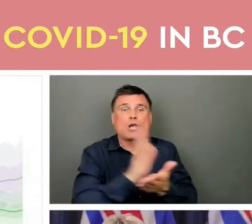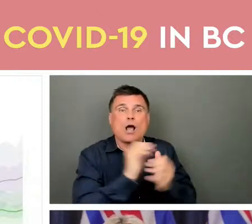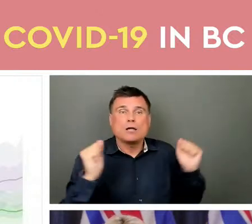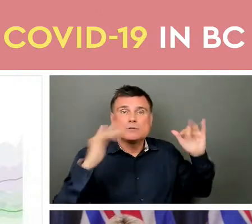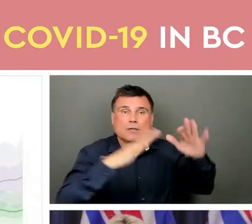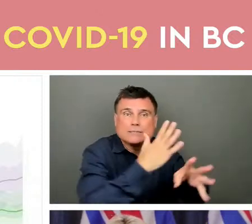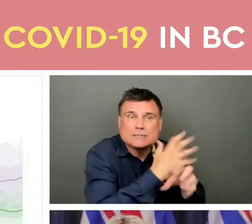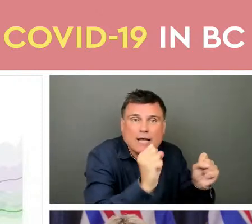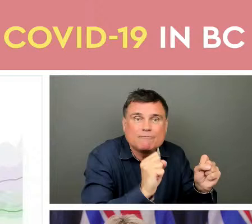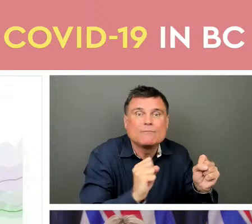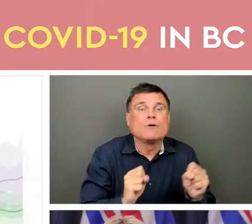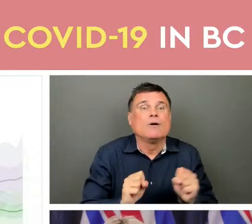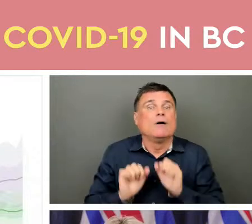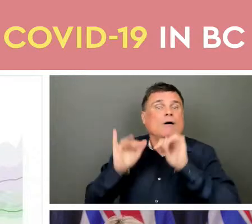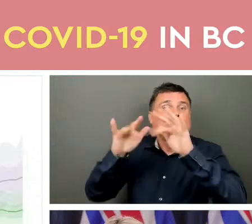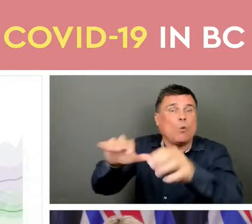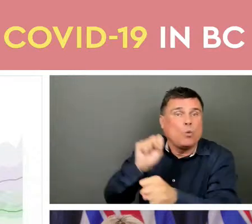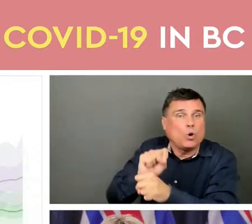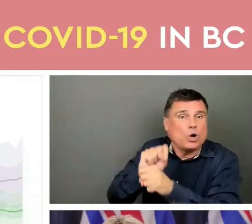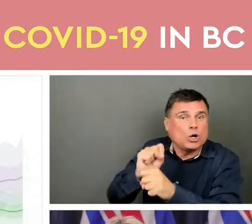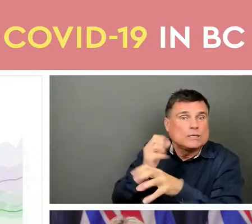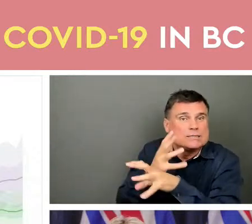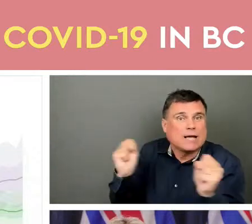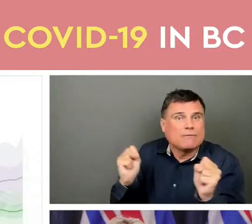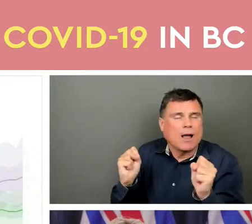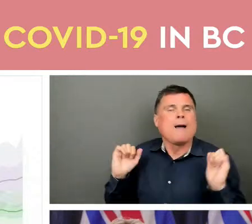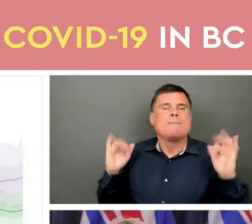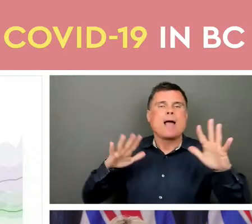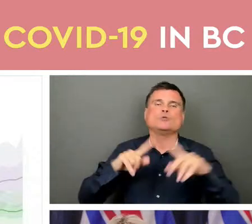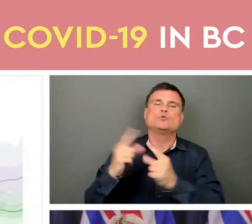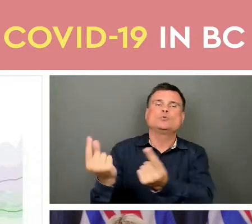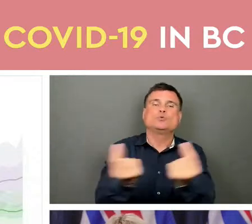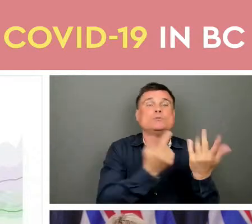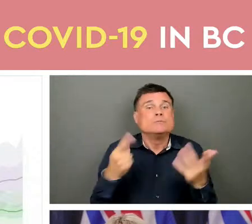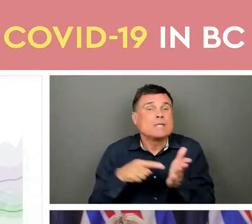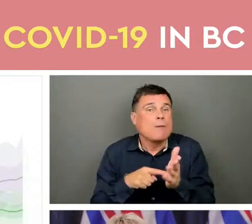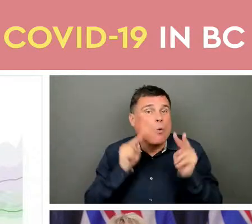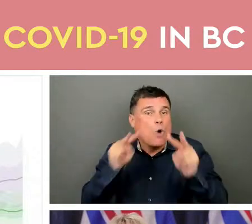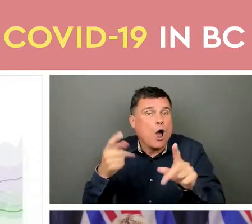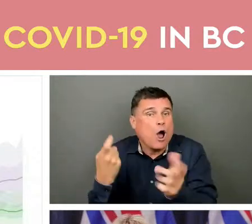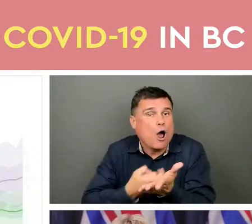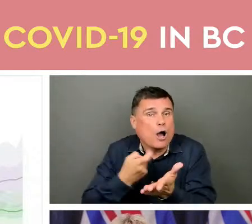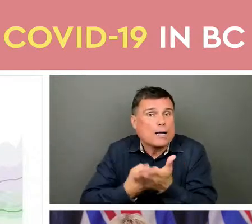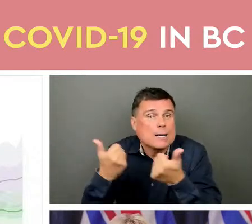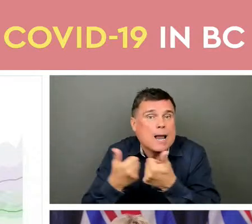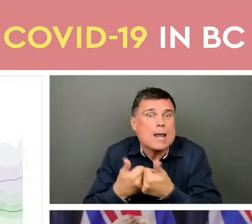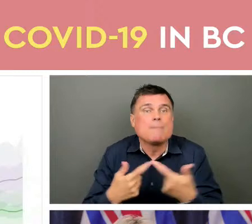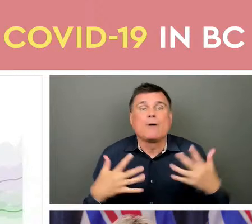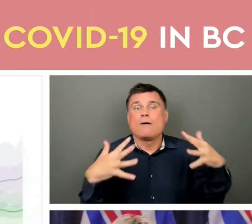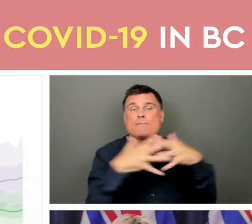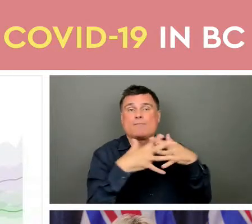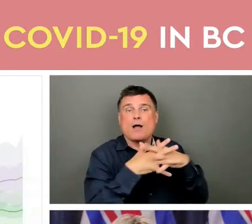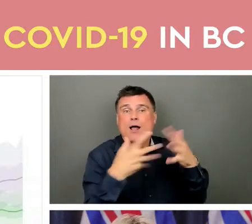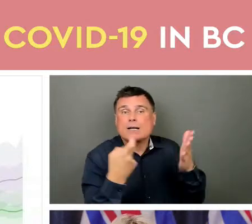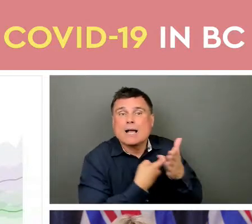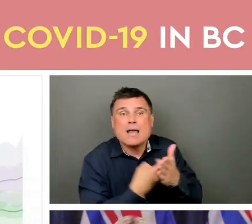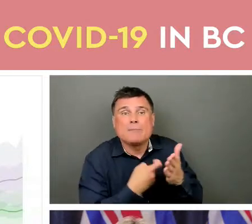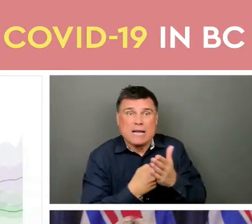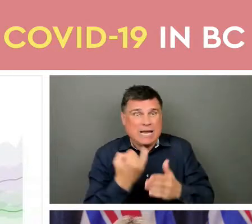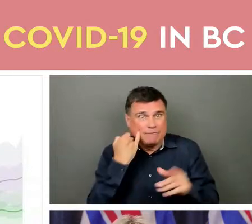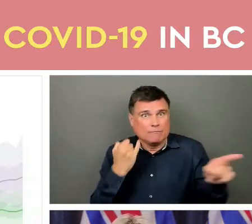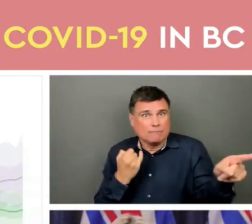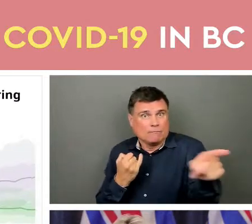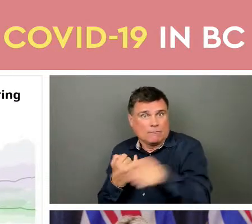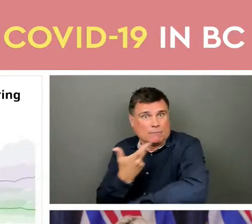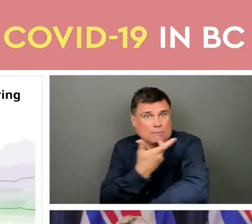back to doing things like going to hockey games, like going to football games. As long as we have vaccinated people together,